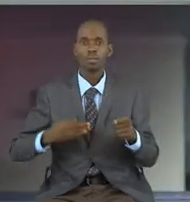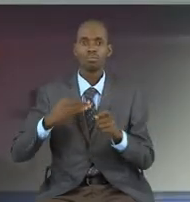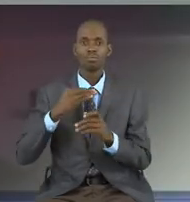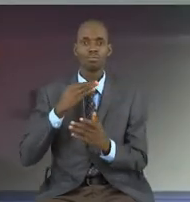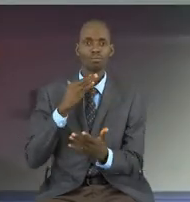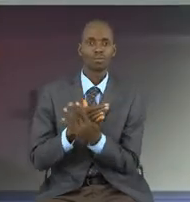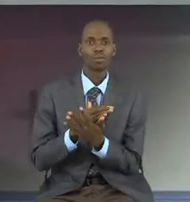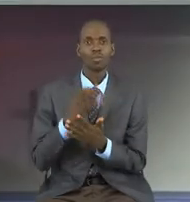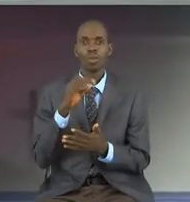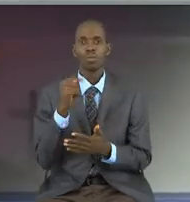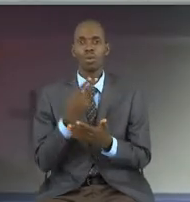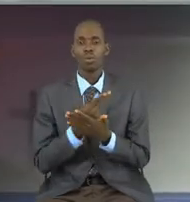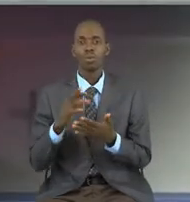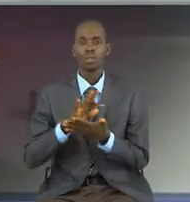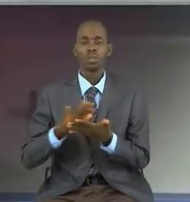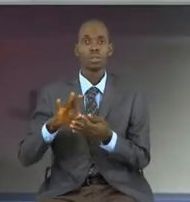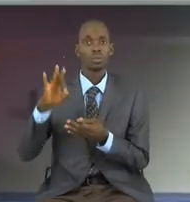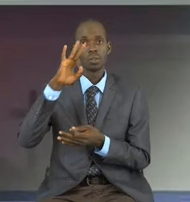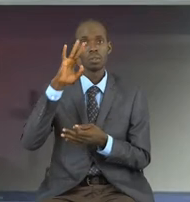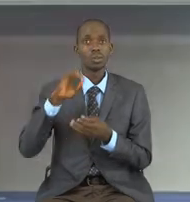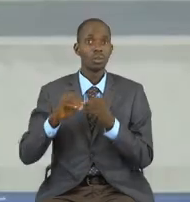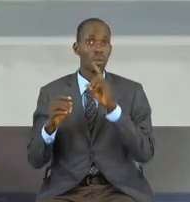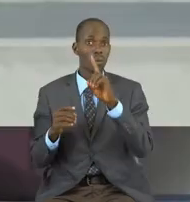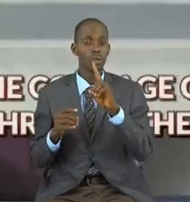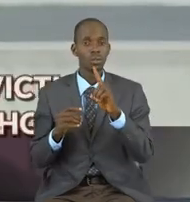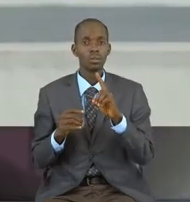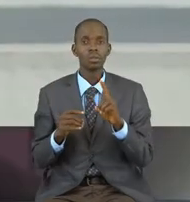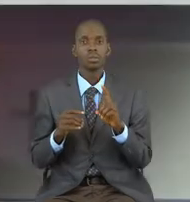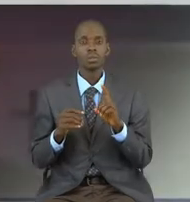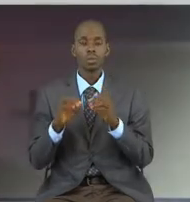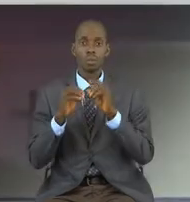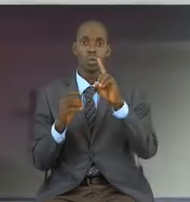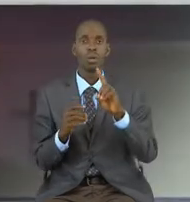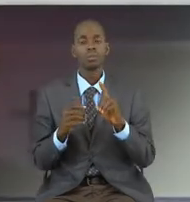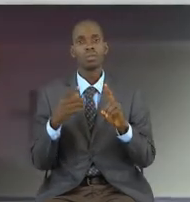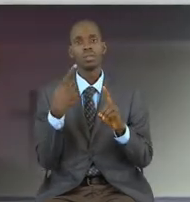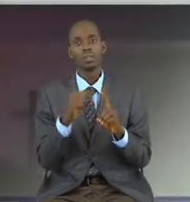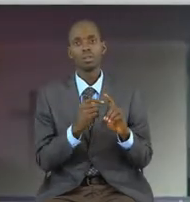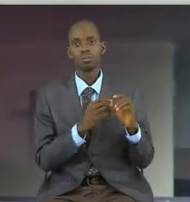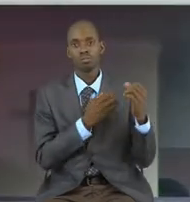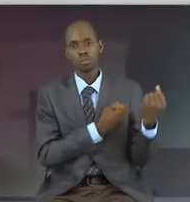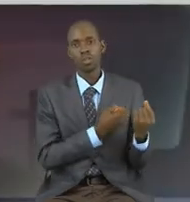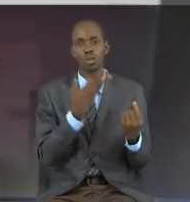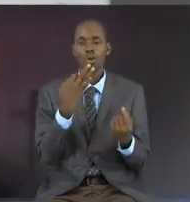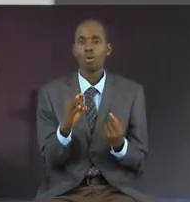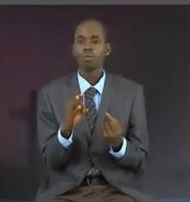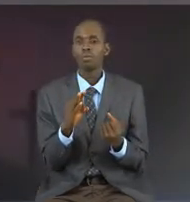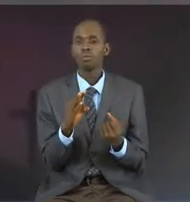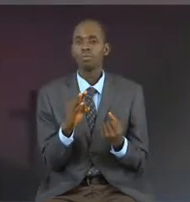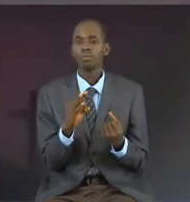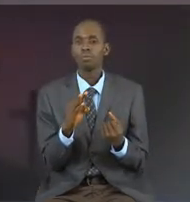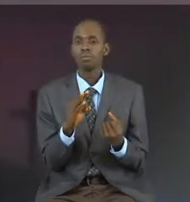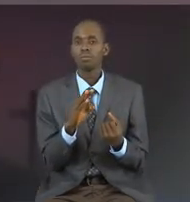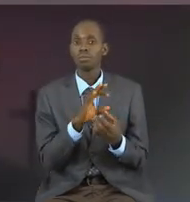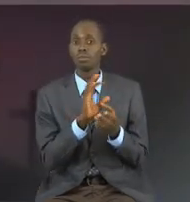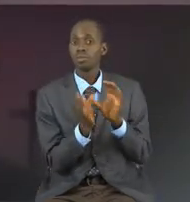Number one, courage of conviction through the Holy Ghost. You know, when you preach